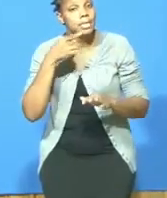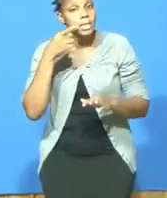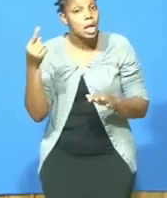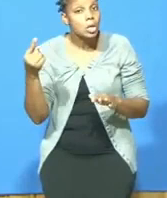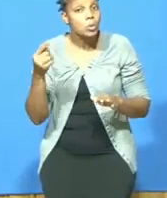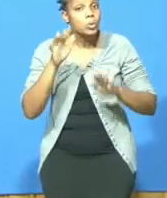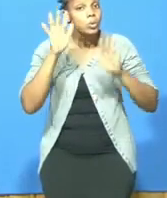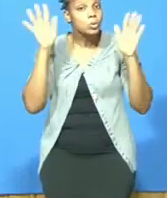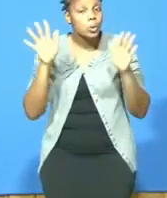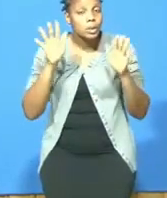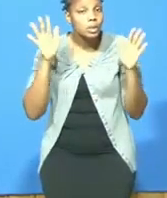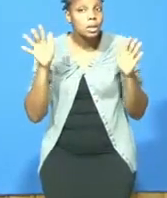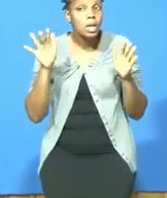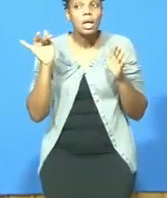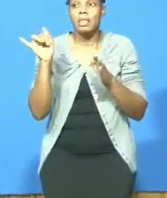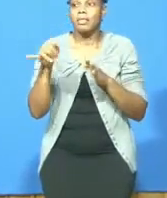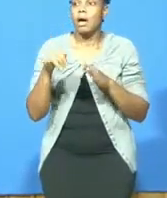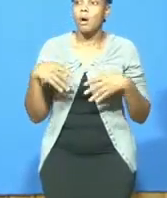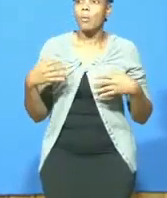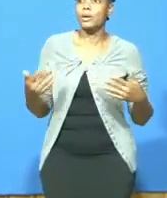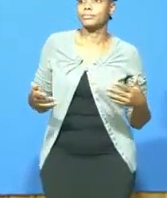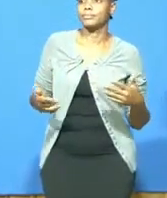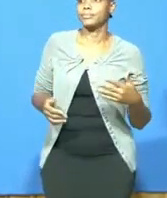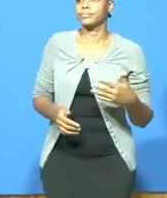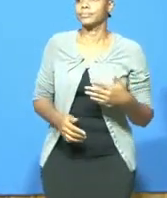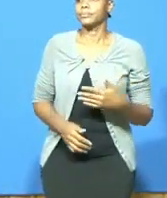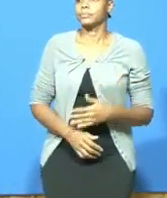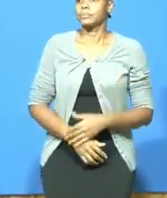I told you on Sunday that